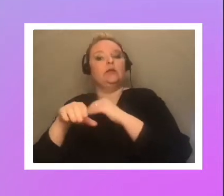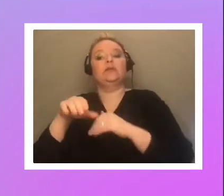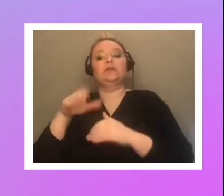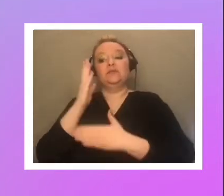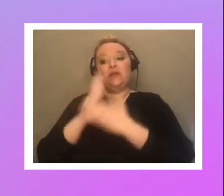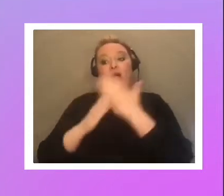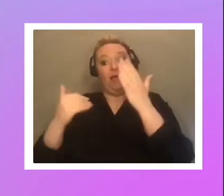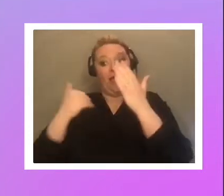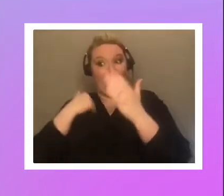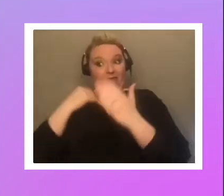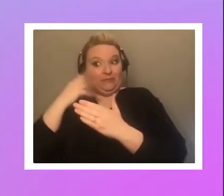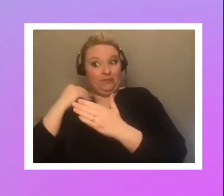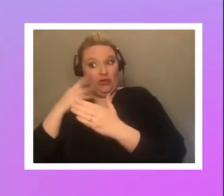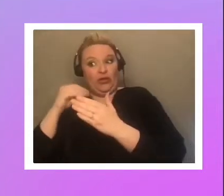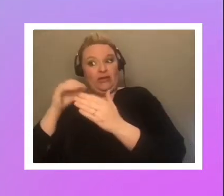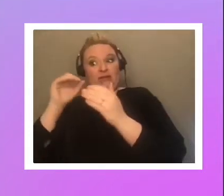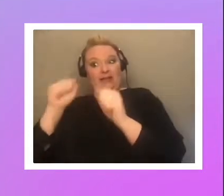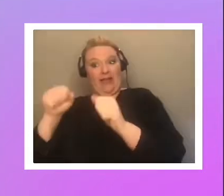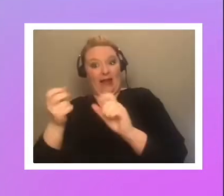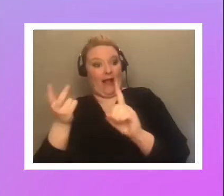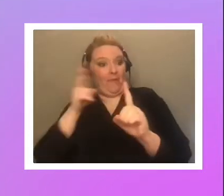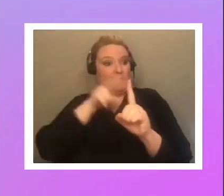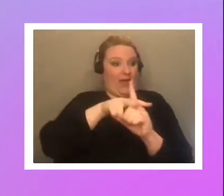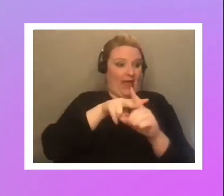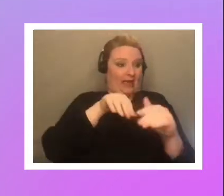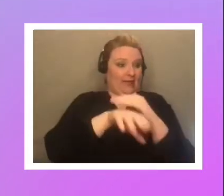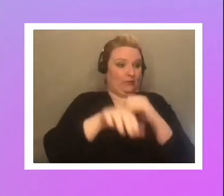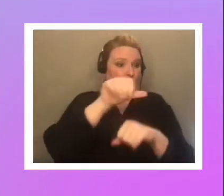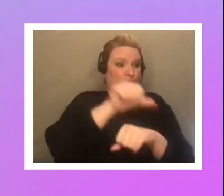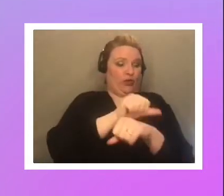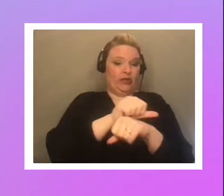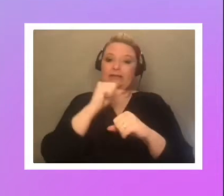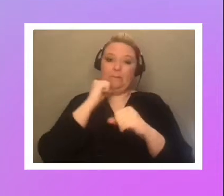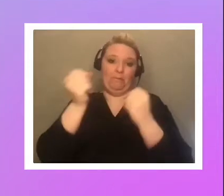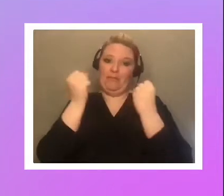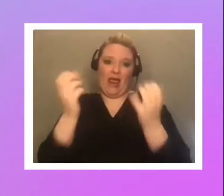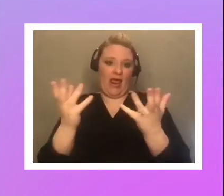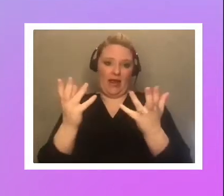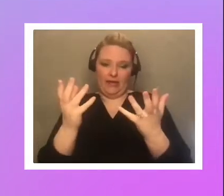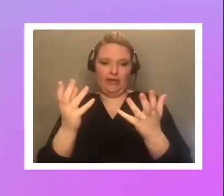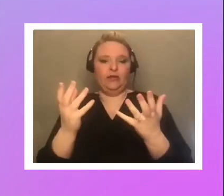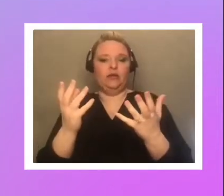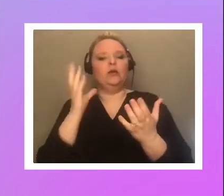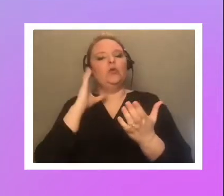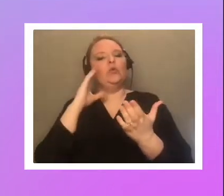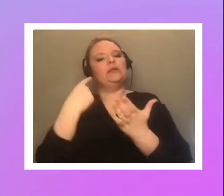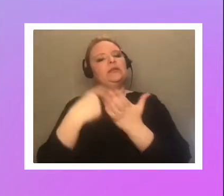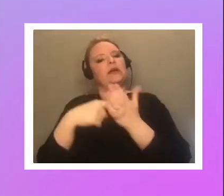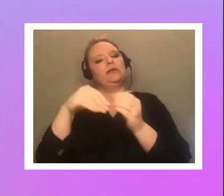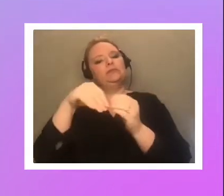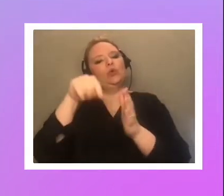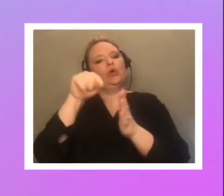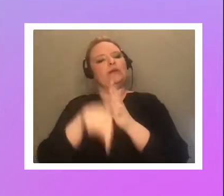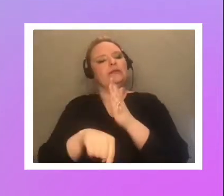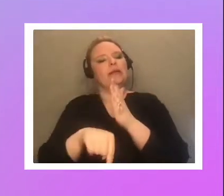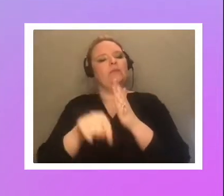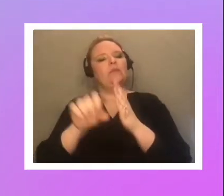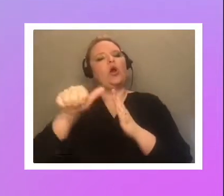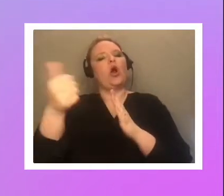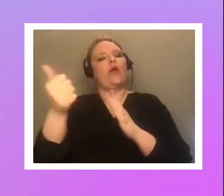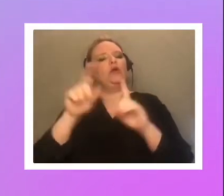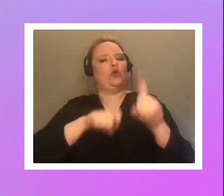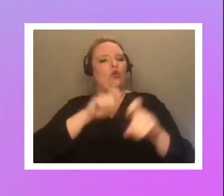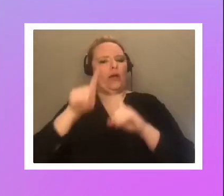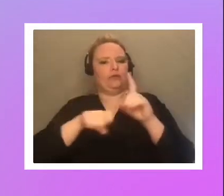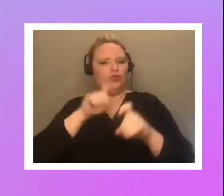experience into accessible works. So let's talk more about uh, some other